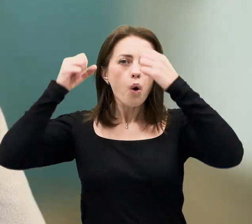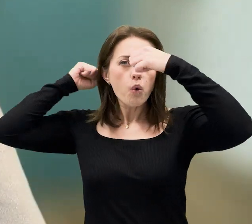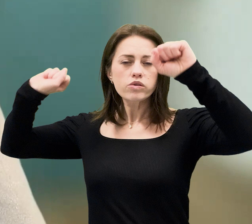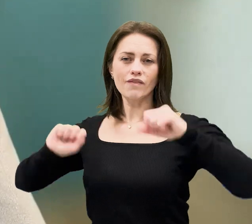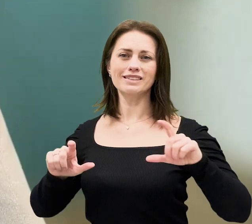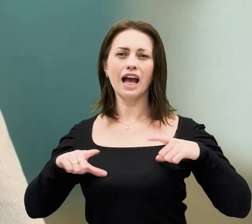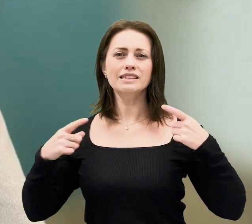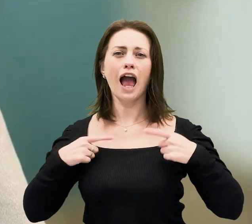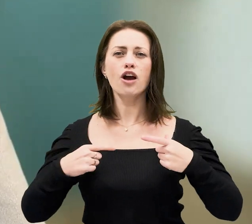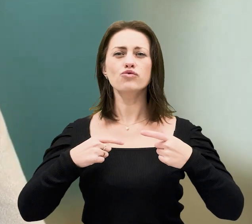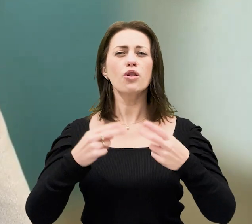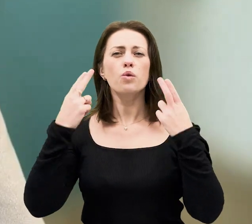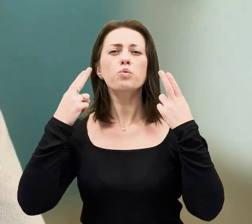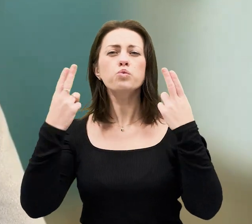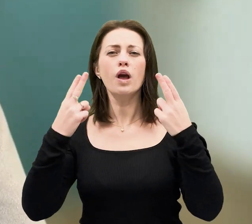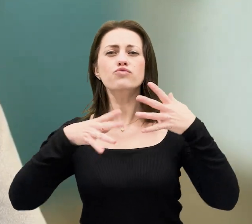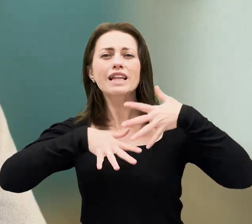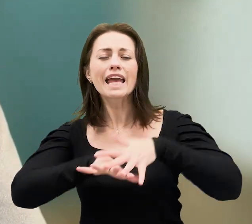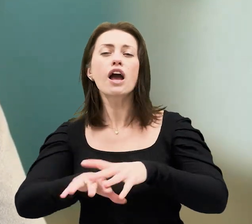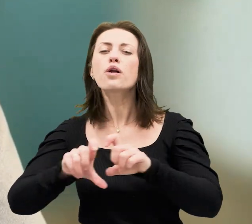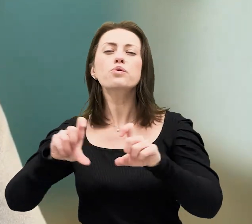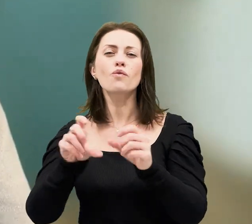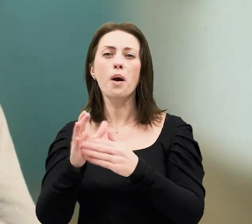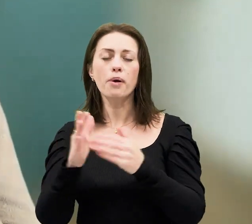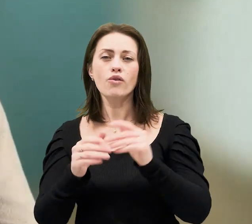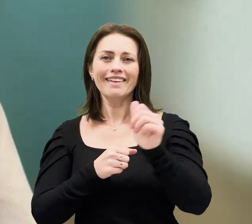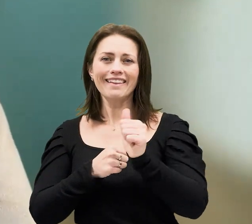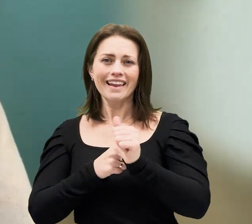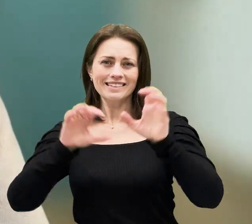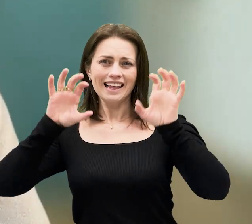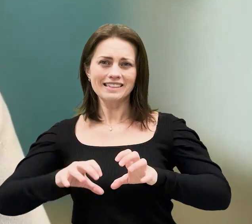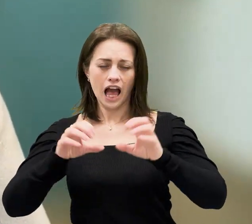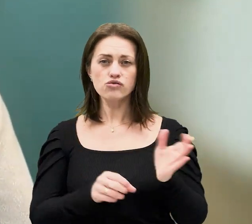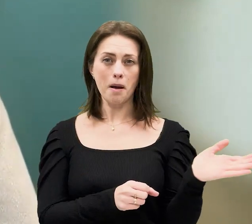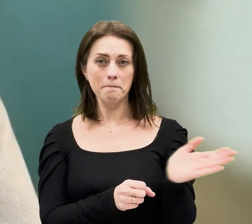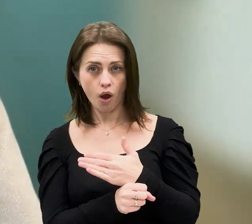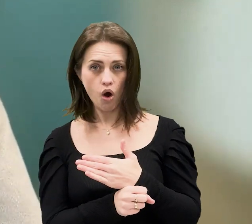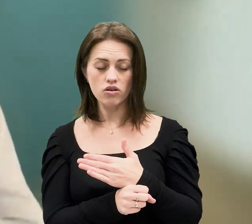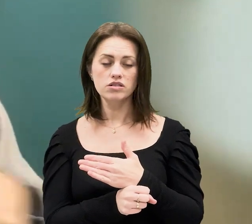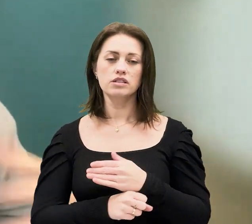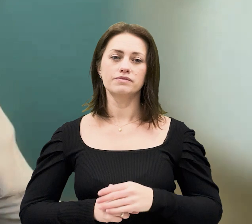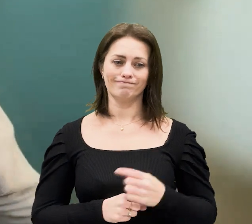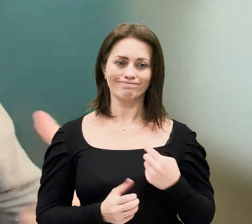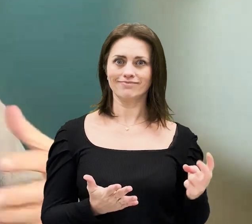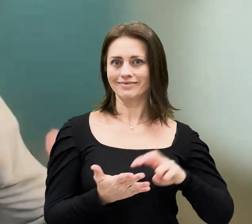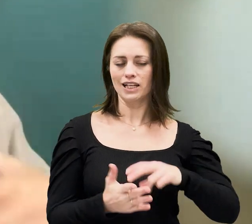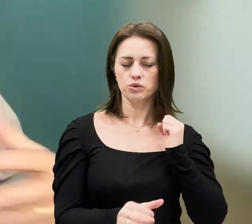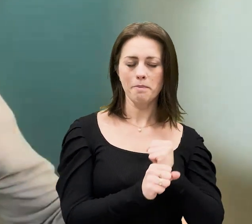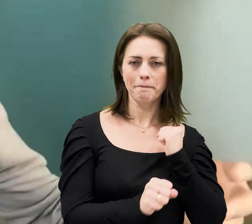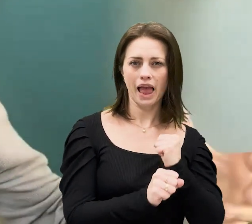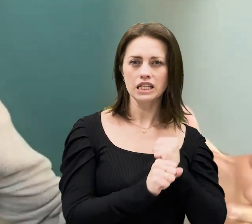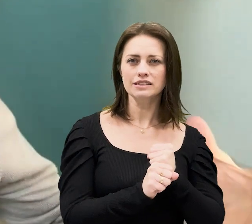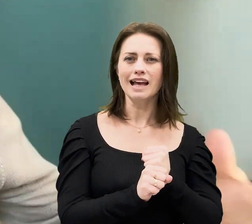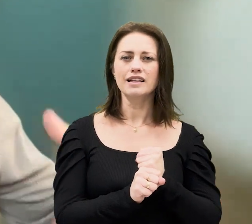how important inclusion was, because in the period after 9/11, and I just started at the university,